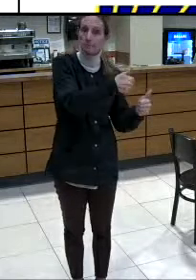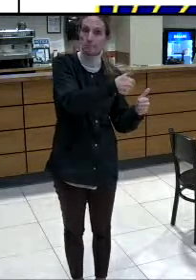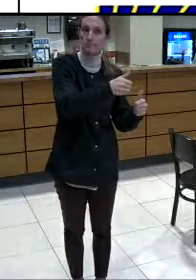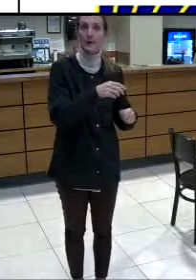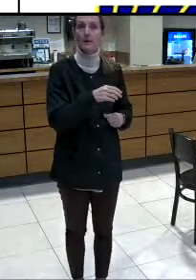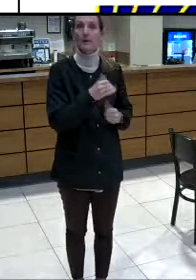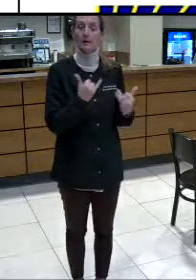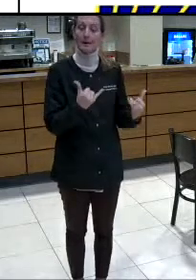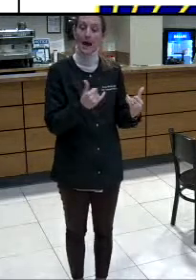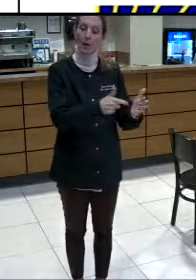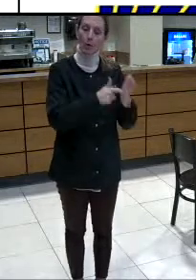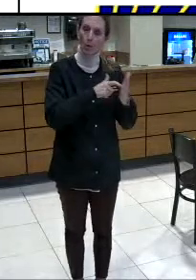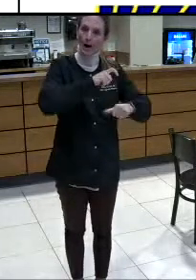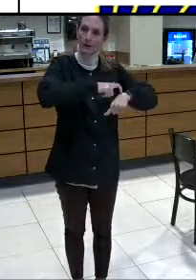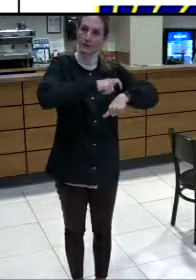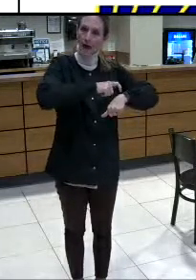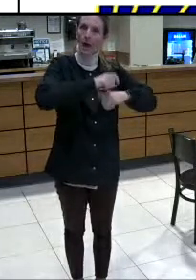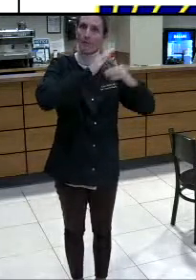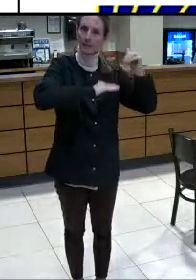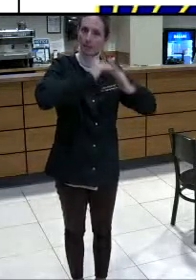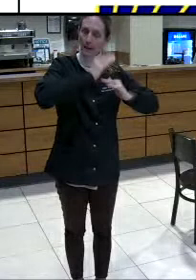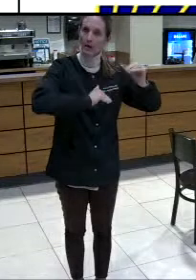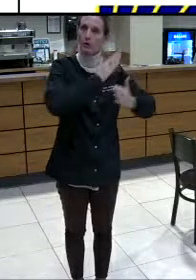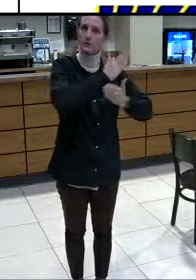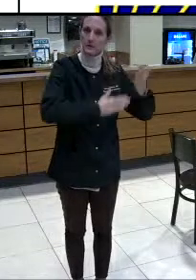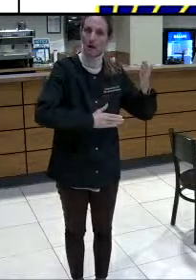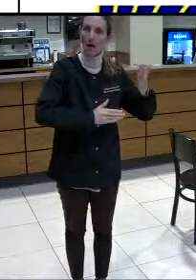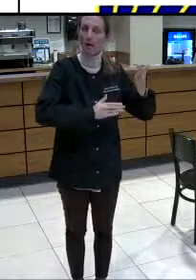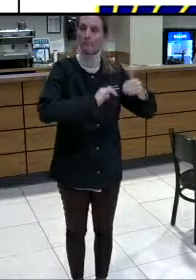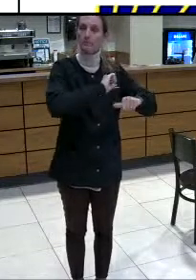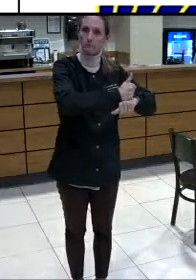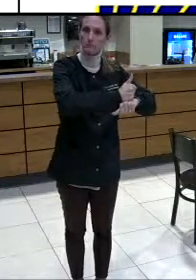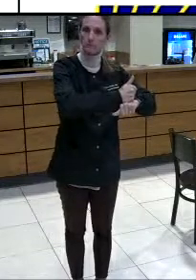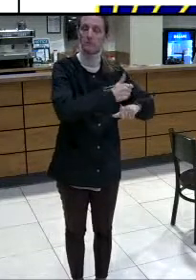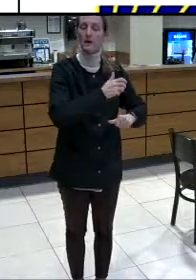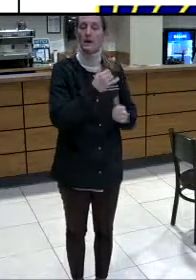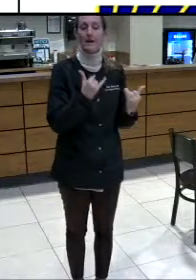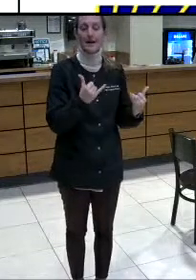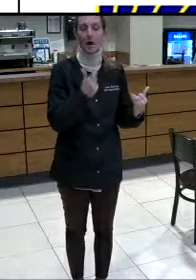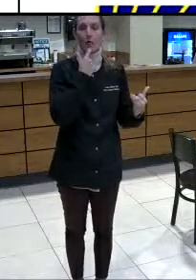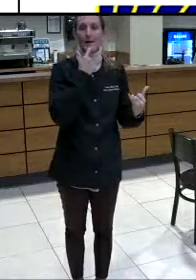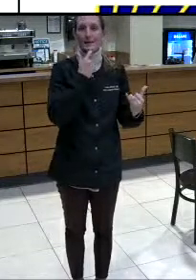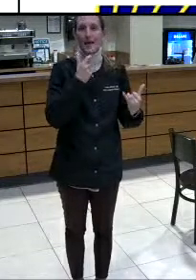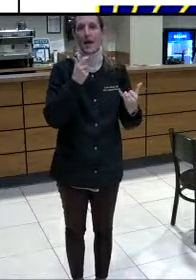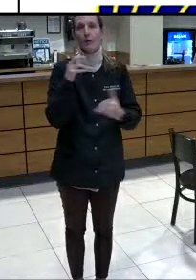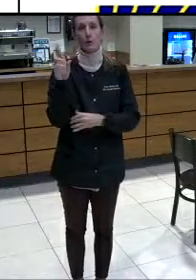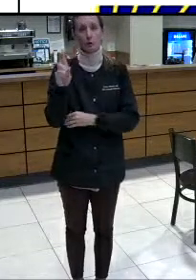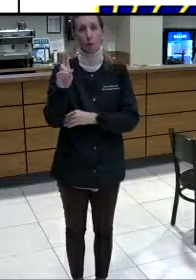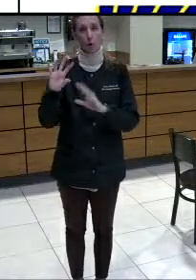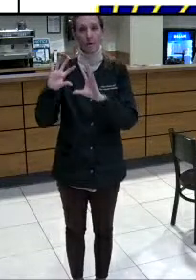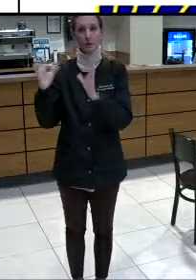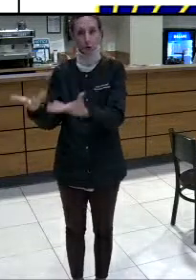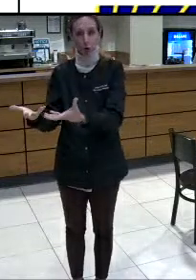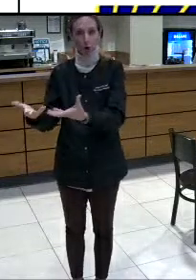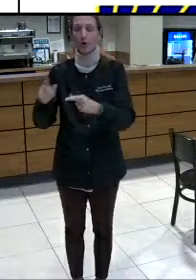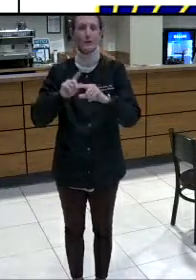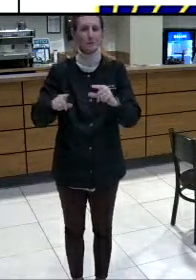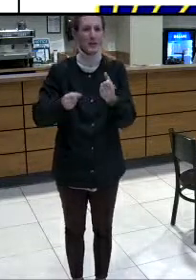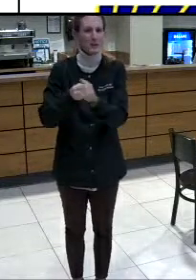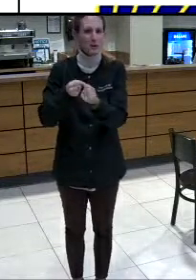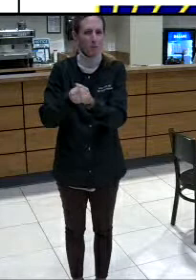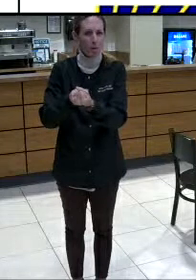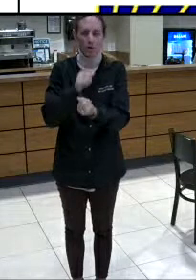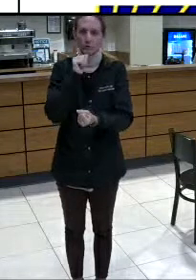some time to build some structures because we talk a whole lot about the restorative circles, but we don't talk about the supports that are needed